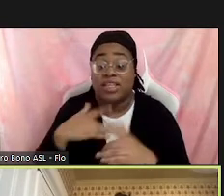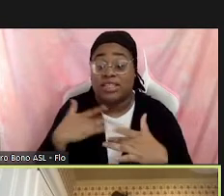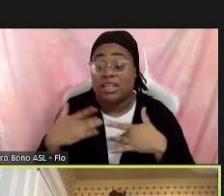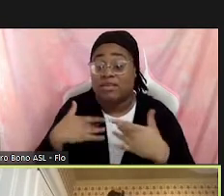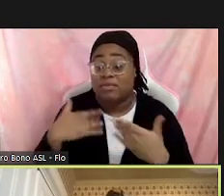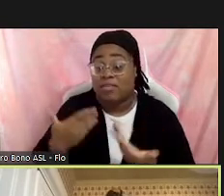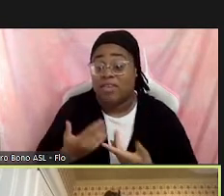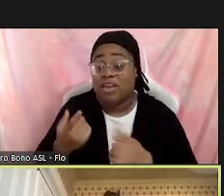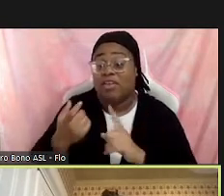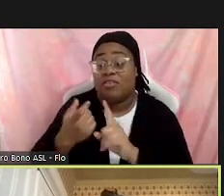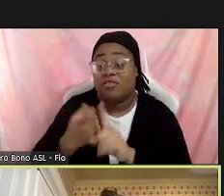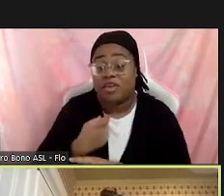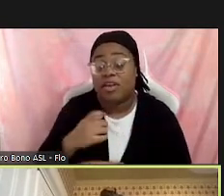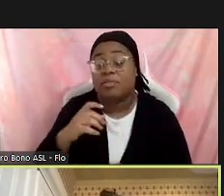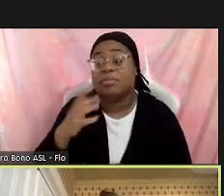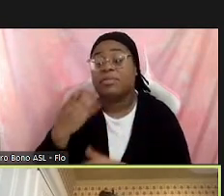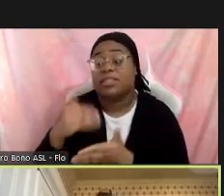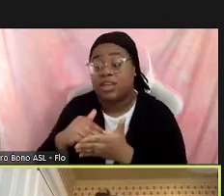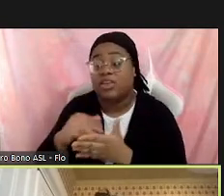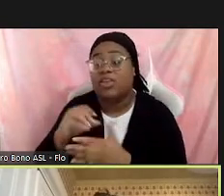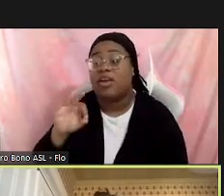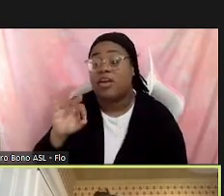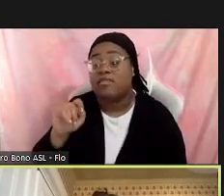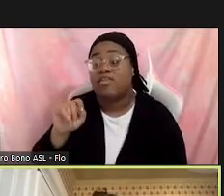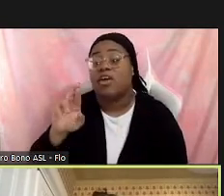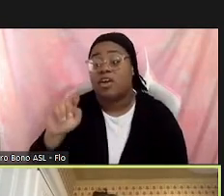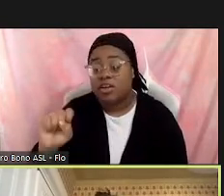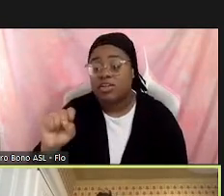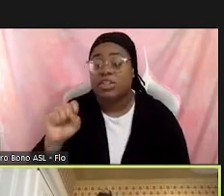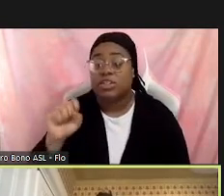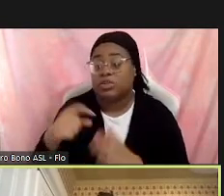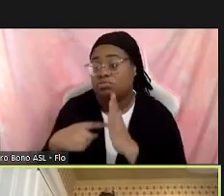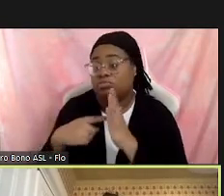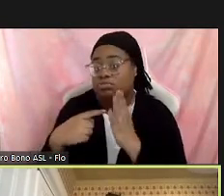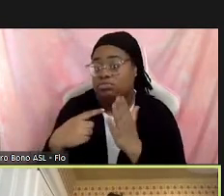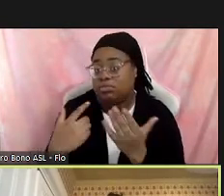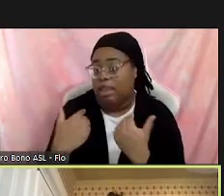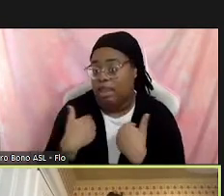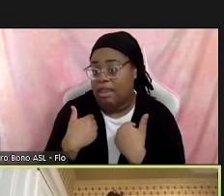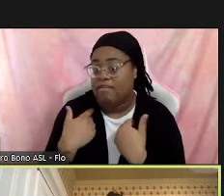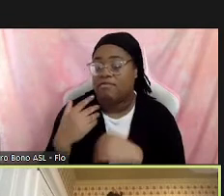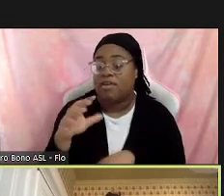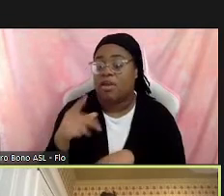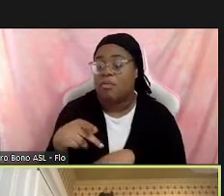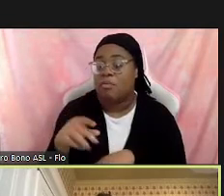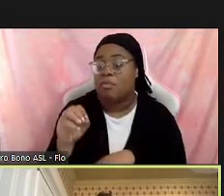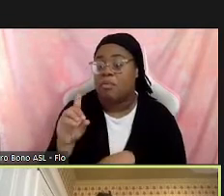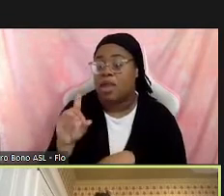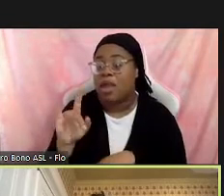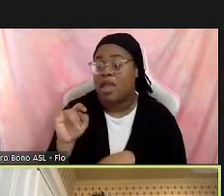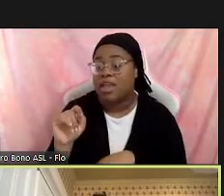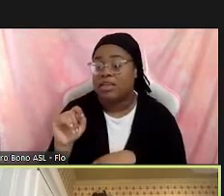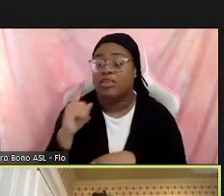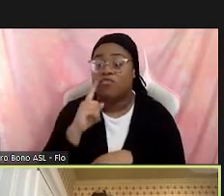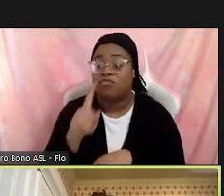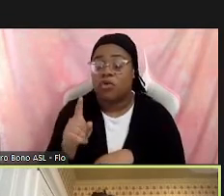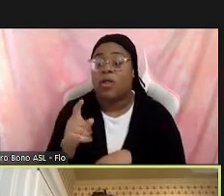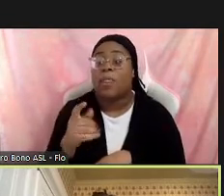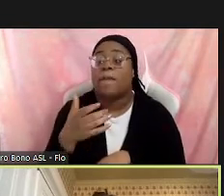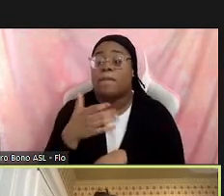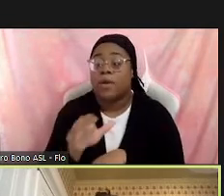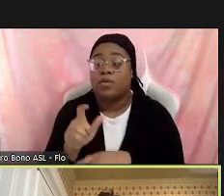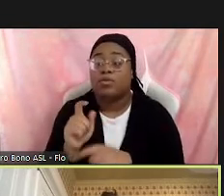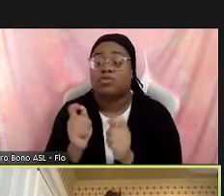Yerba Buena Center for the Arts to produce a podcast about systems change work being led by artists and culture